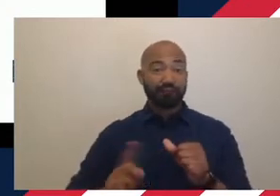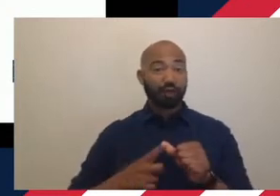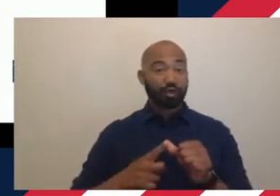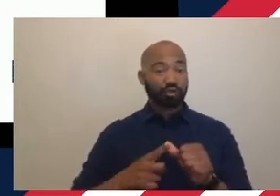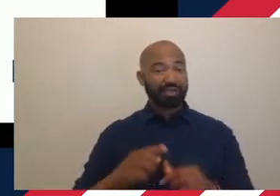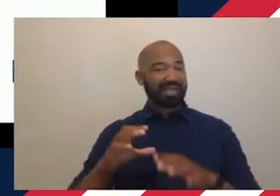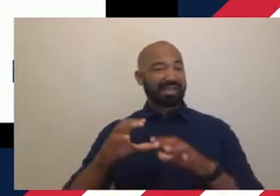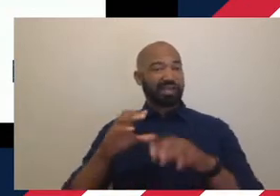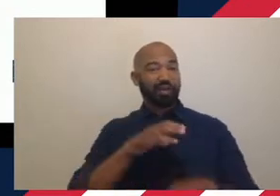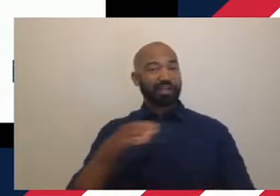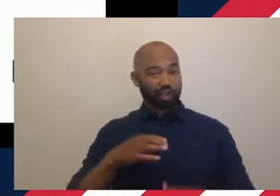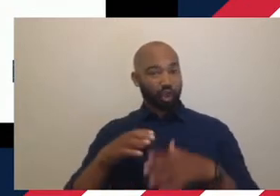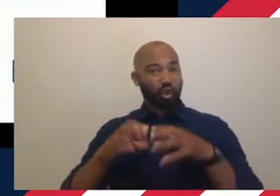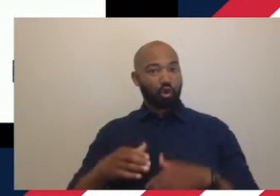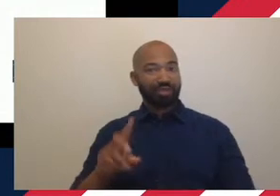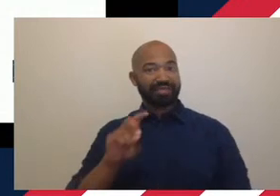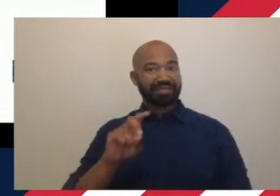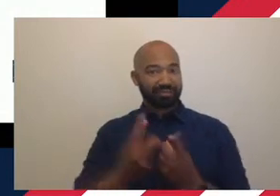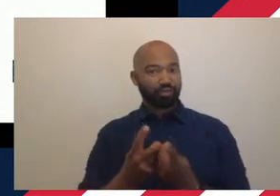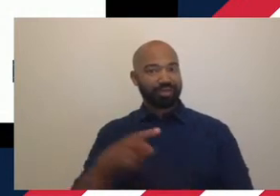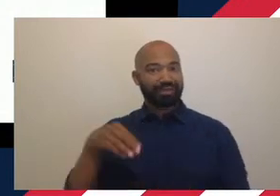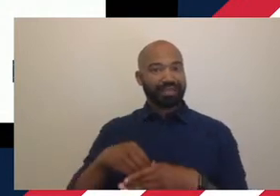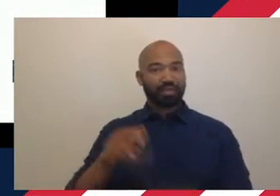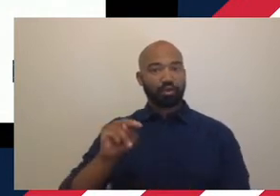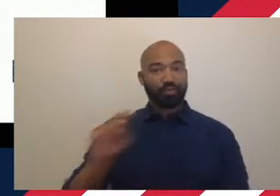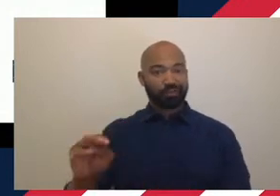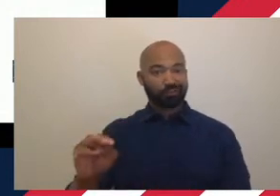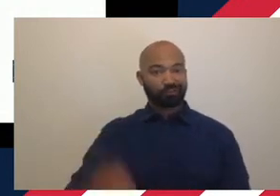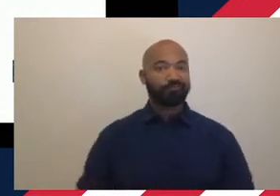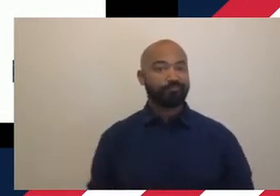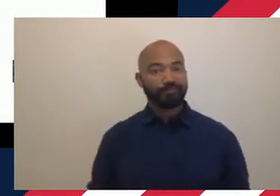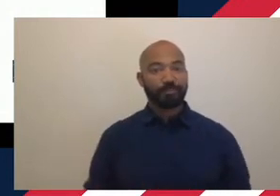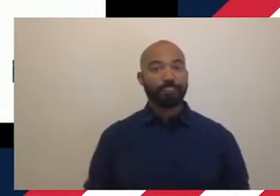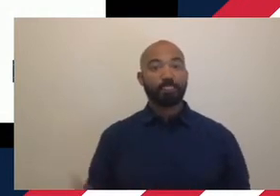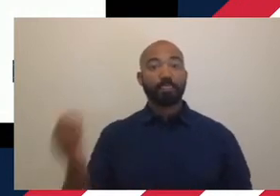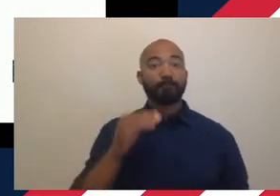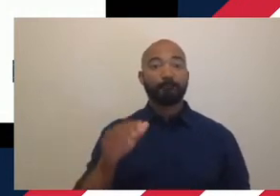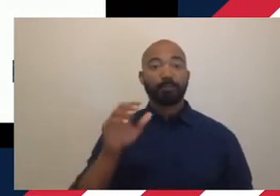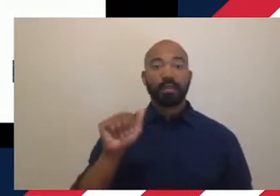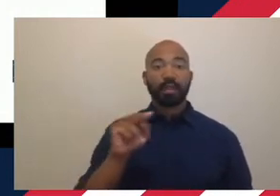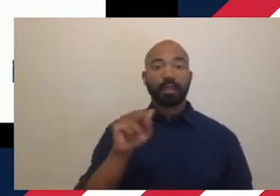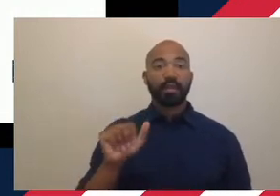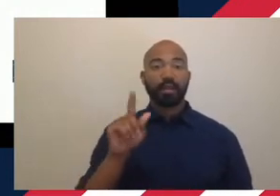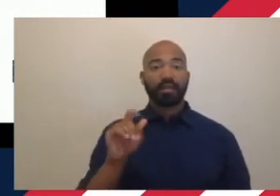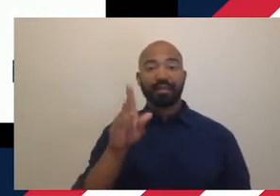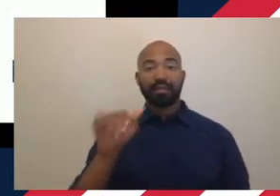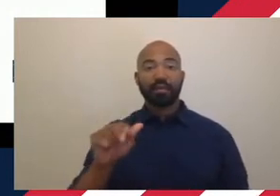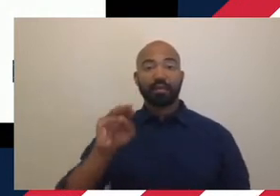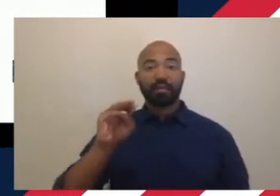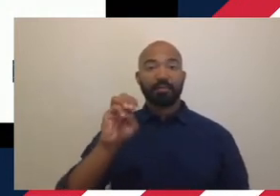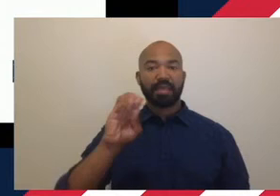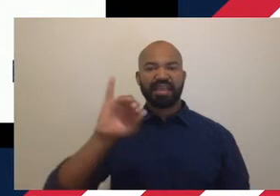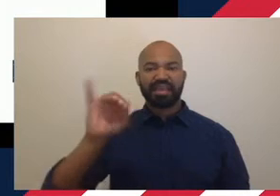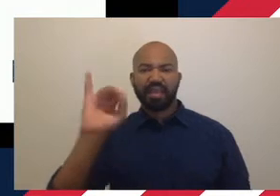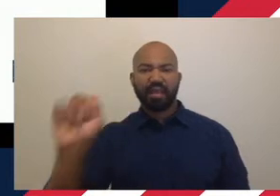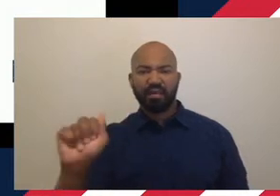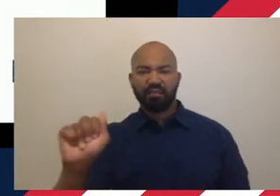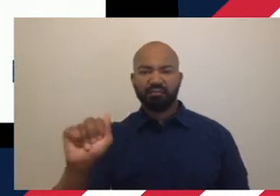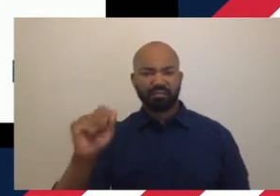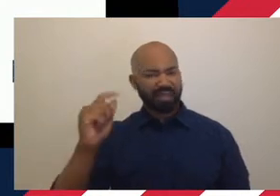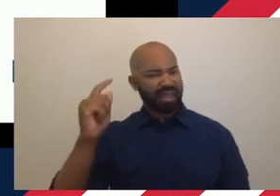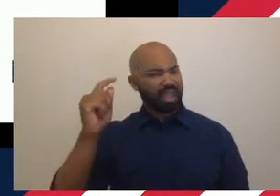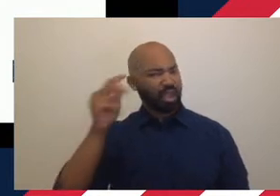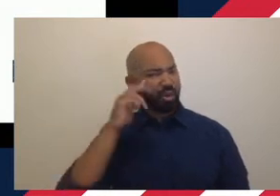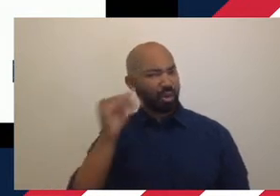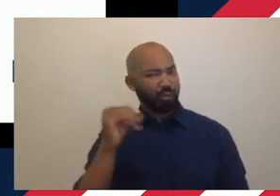District in New Mexico. Ana Lily Mejia, I hope I got that right, of